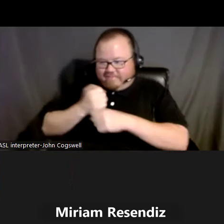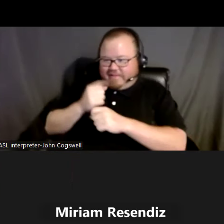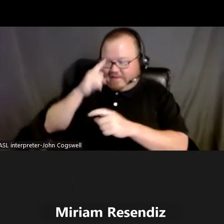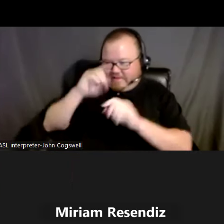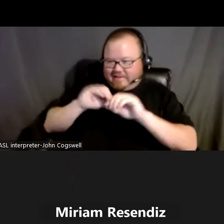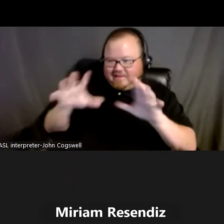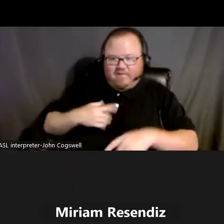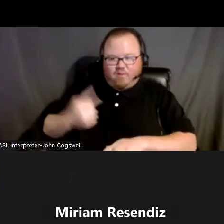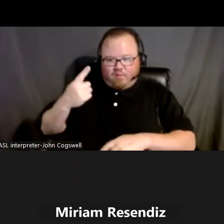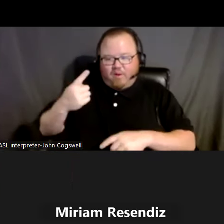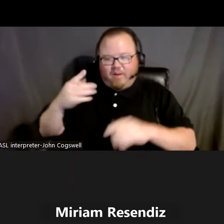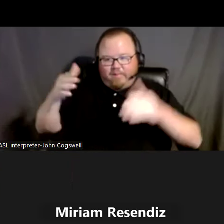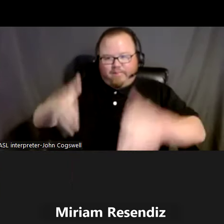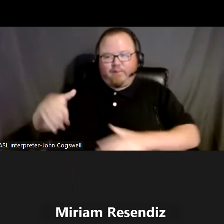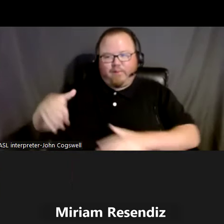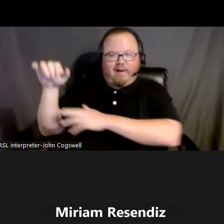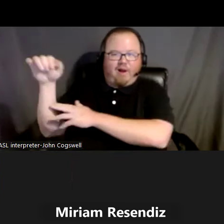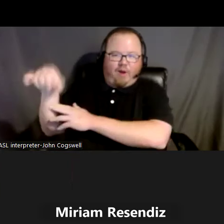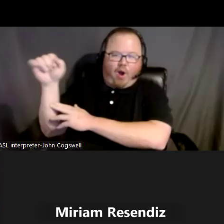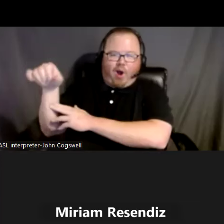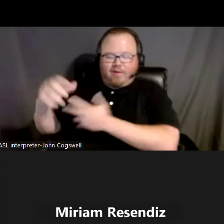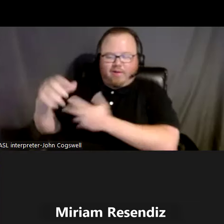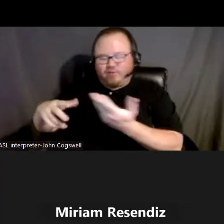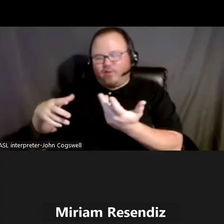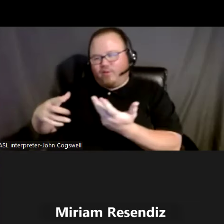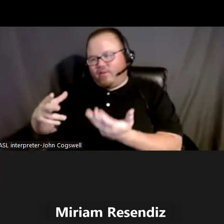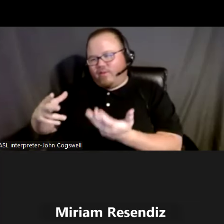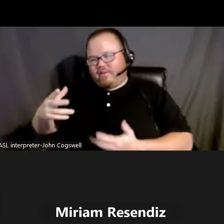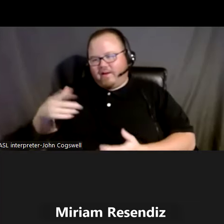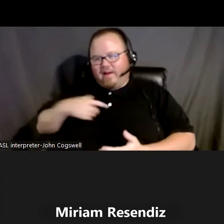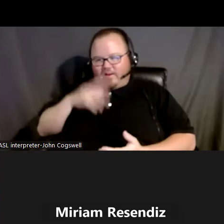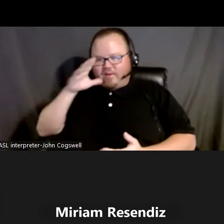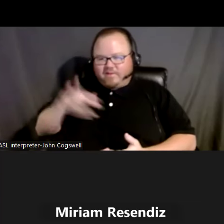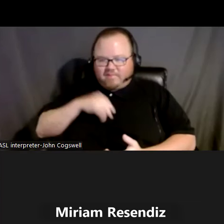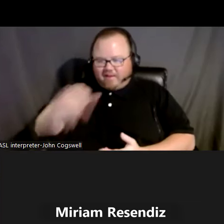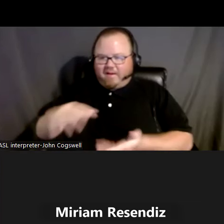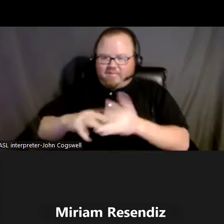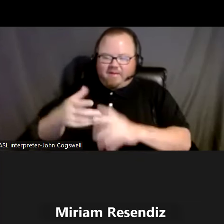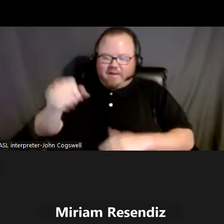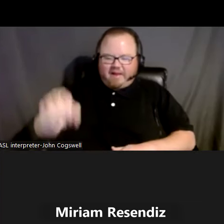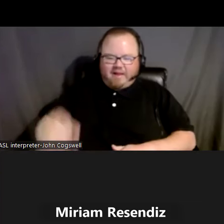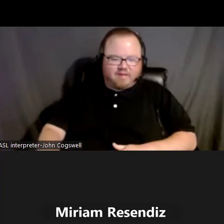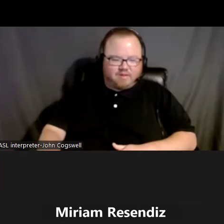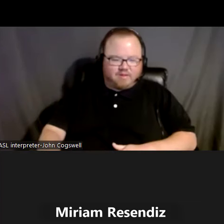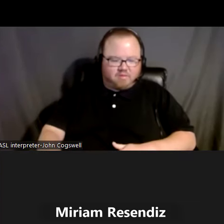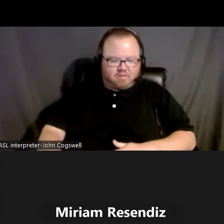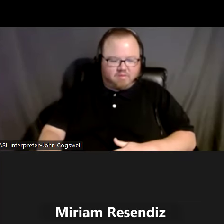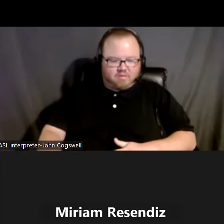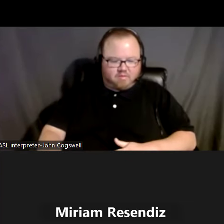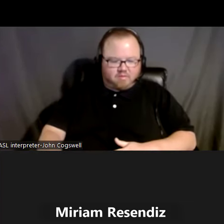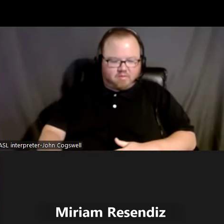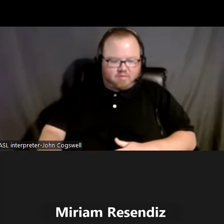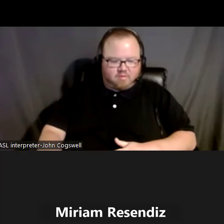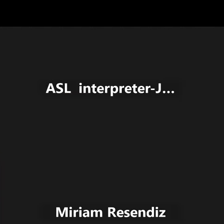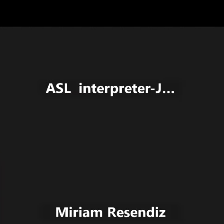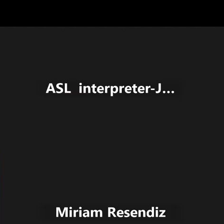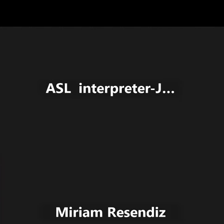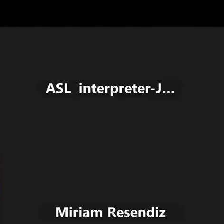one person nodded in the audience, so I'll take that as Okay. And we did have one other question